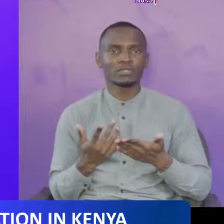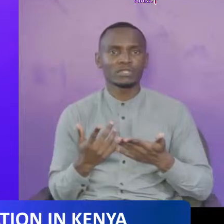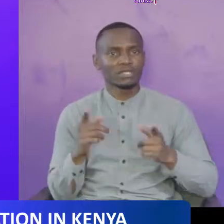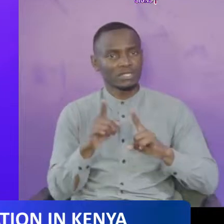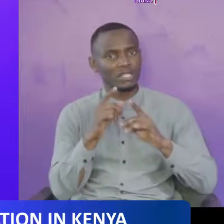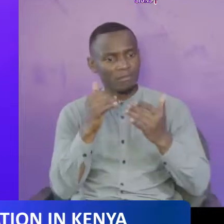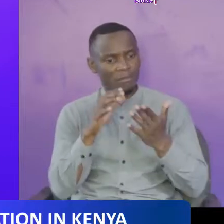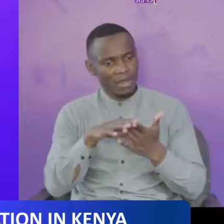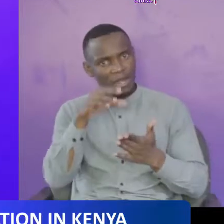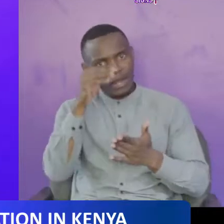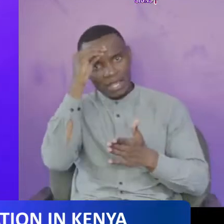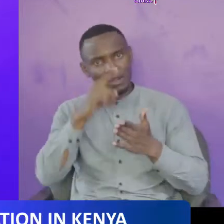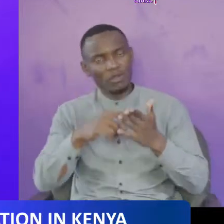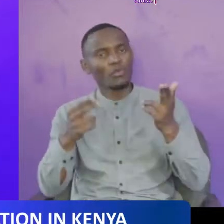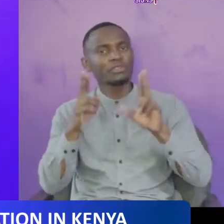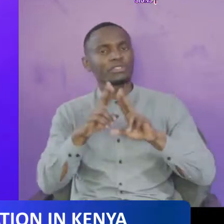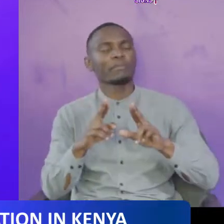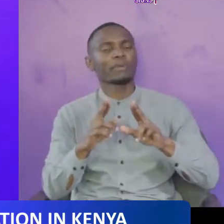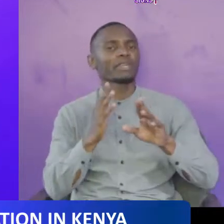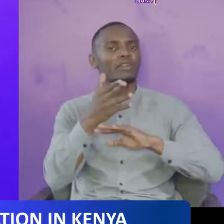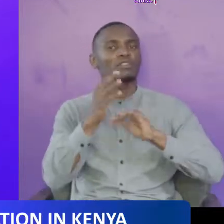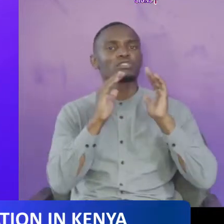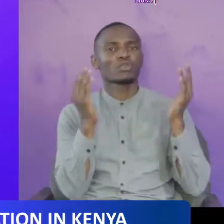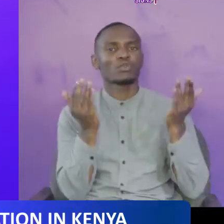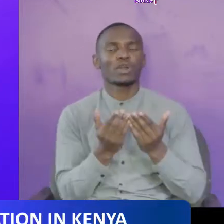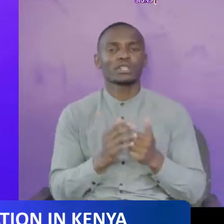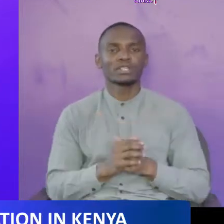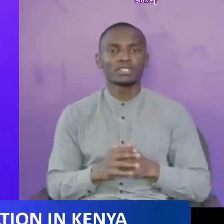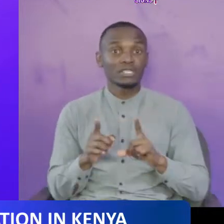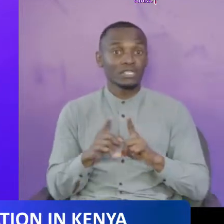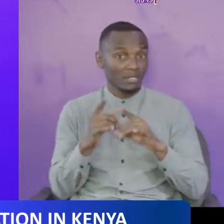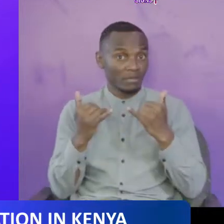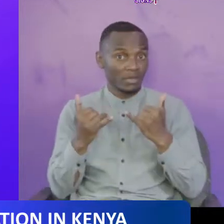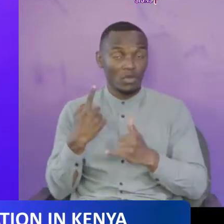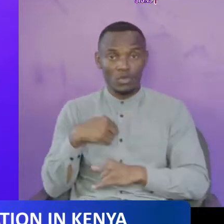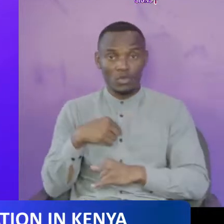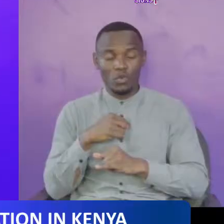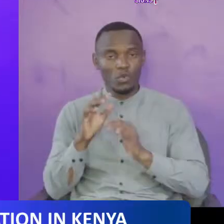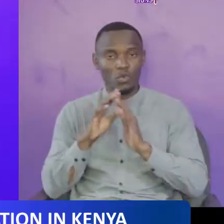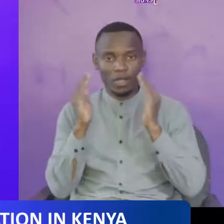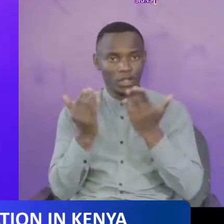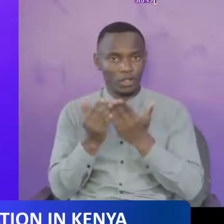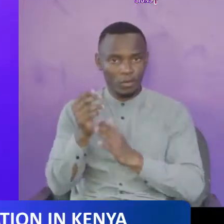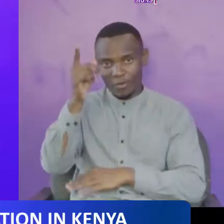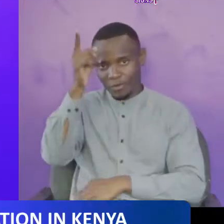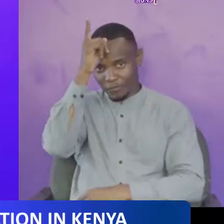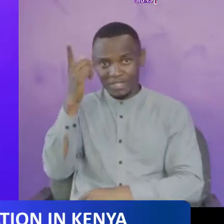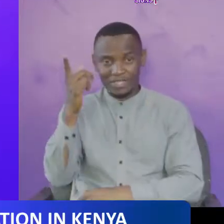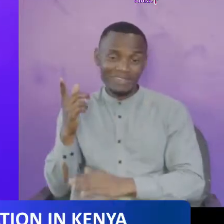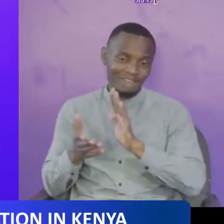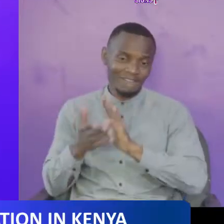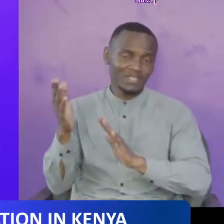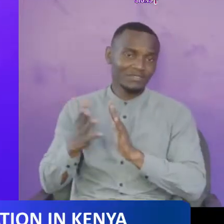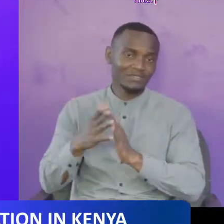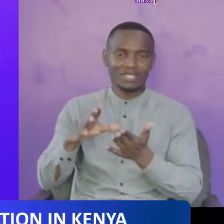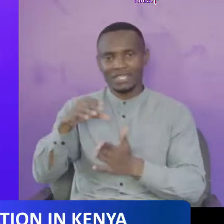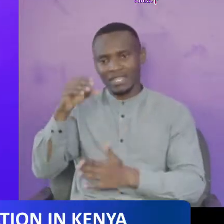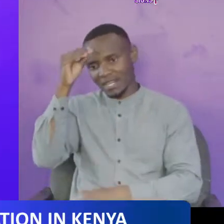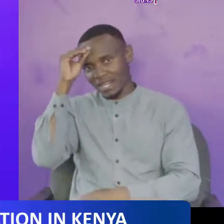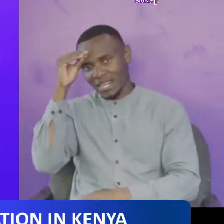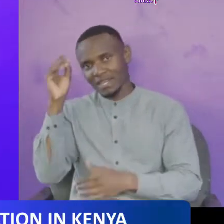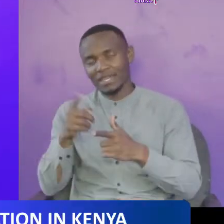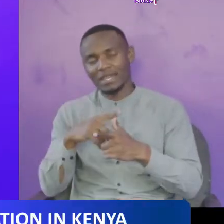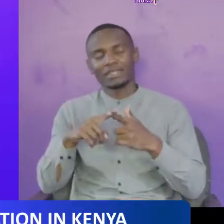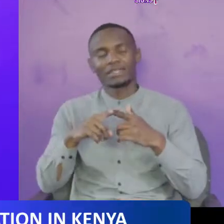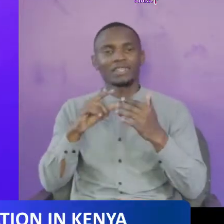what's happening in the world, and they're a global village. Quickly they learn, they pick up, and voila, before you know it, these guys are